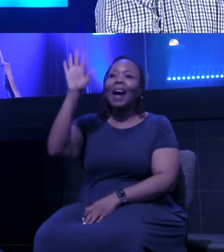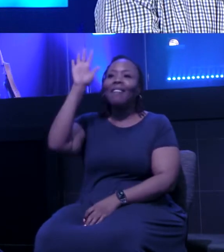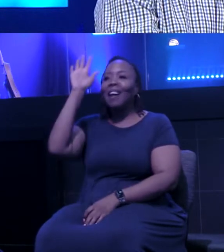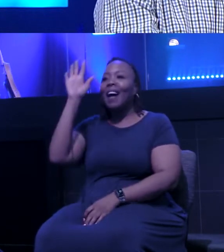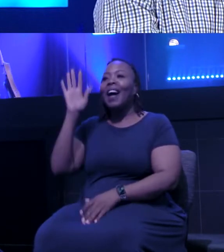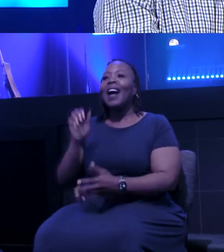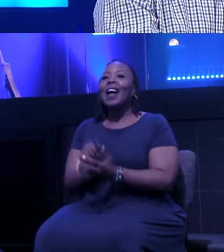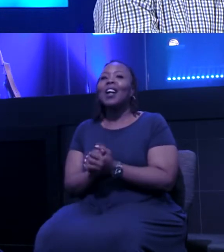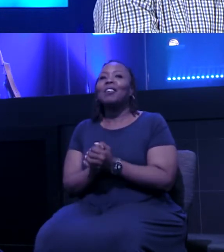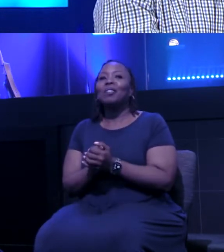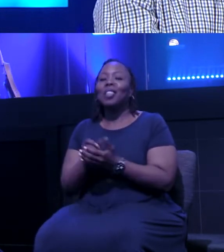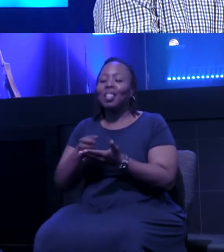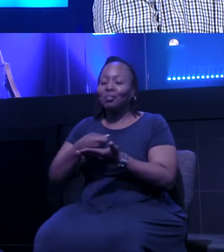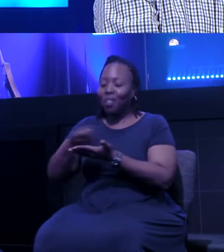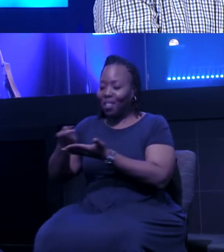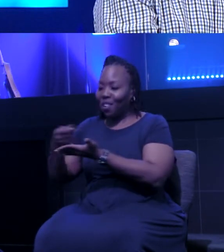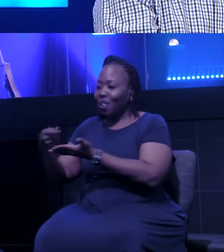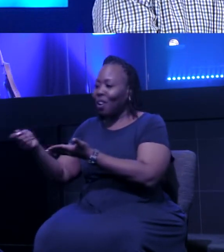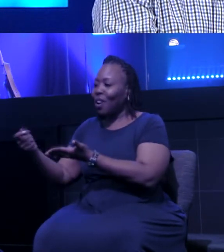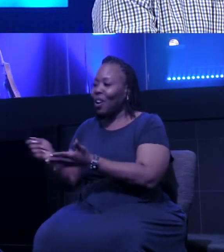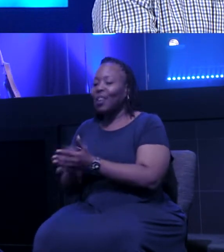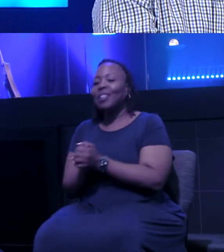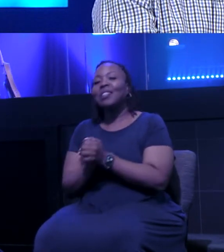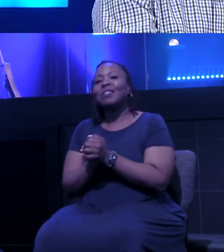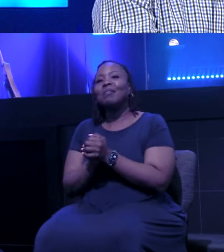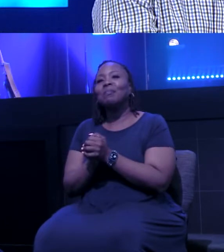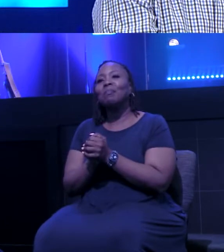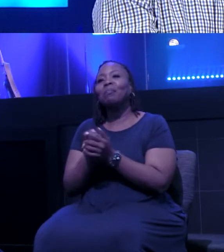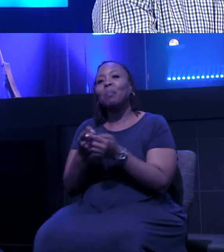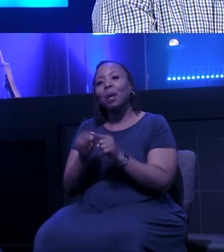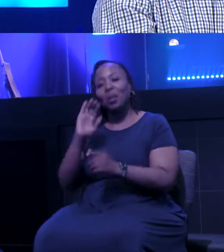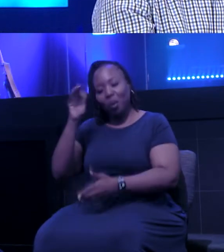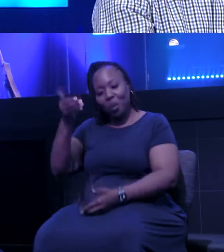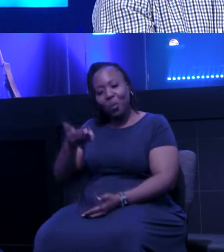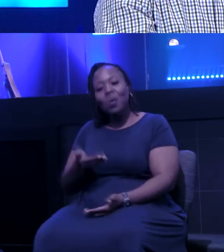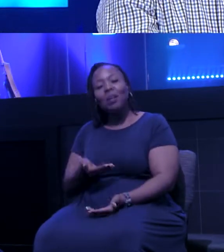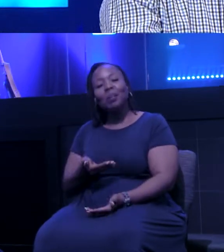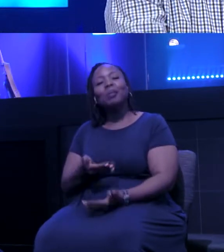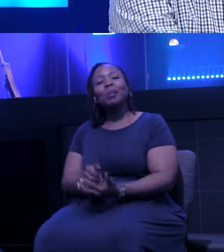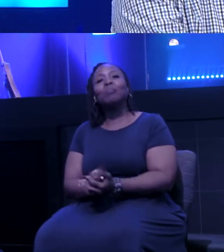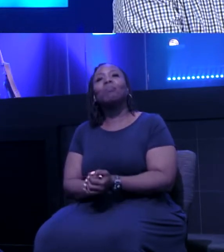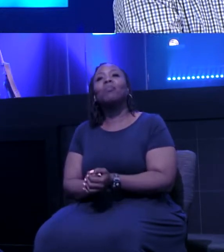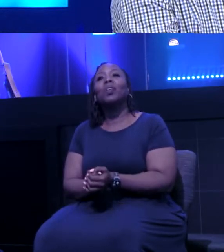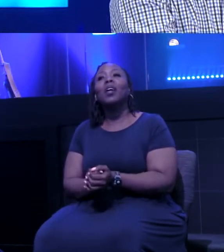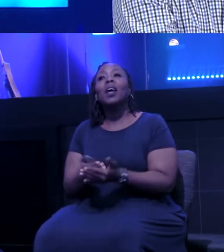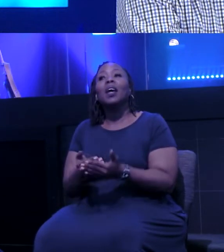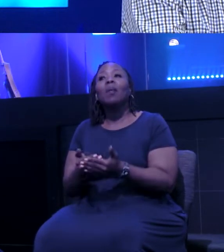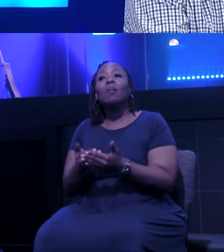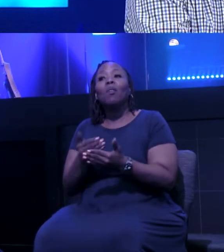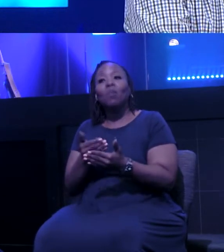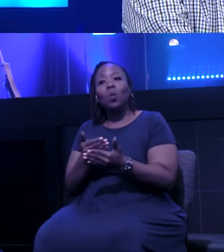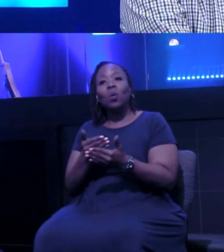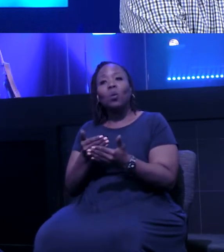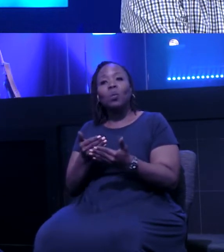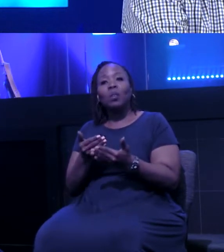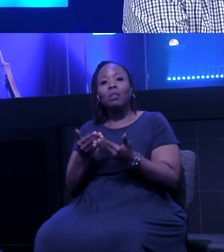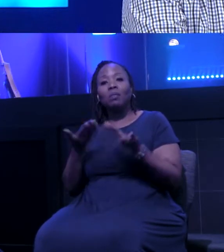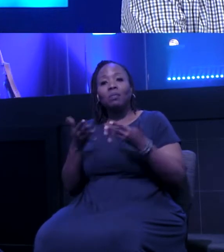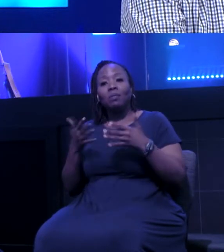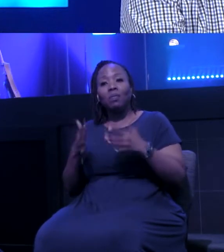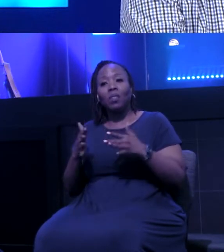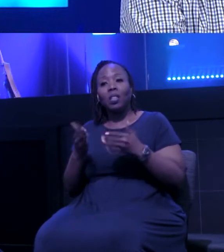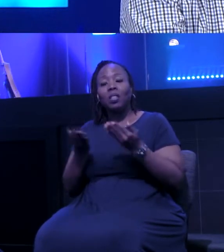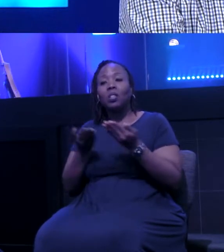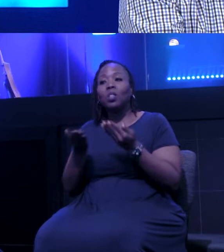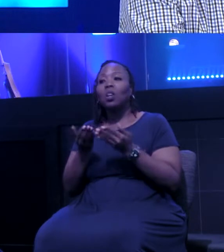invite cards, but just give him a warm welcome. And before we close this part of our service, I'm just going to ask if you